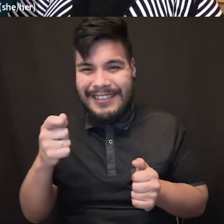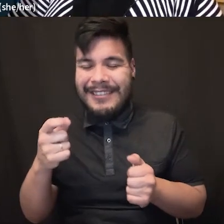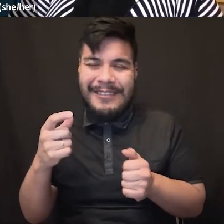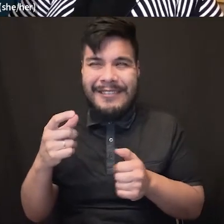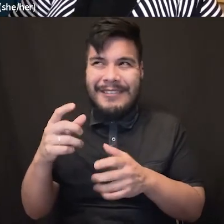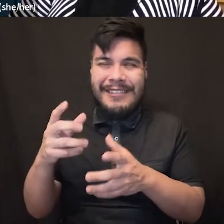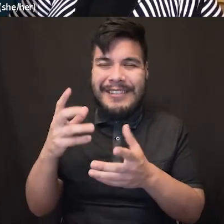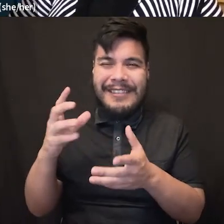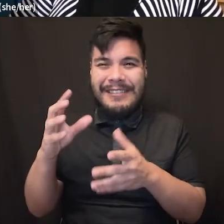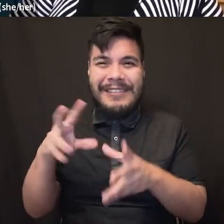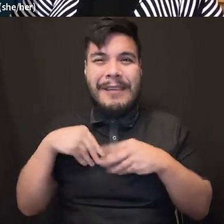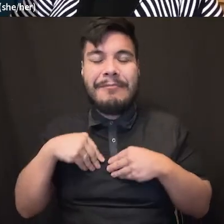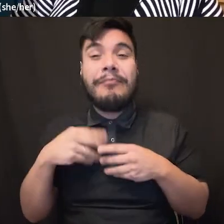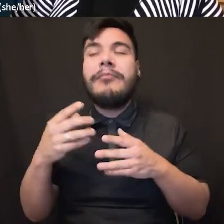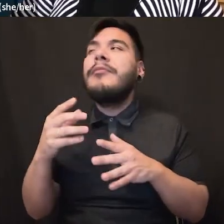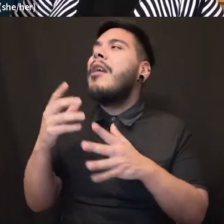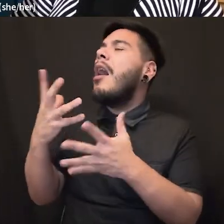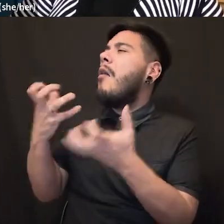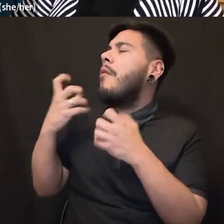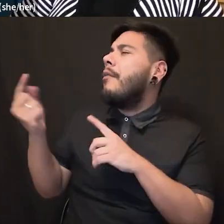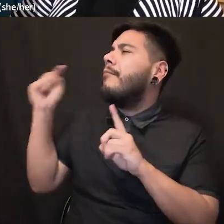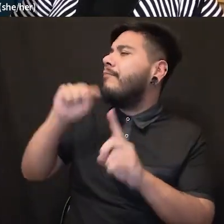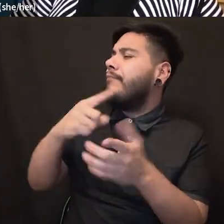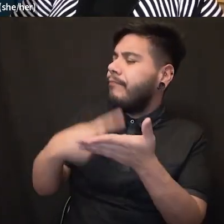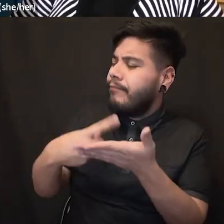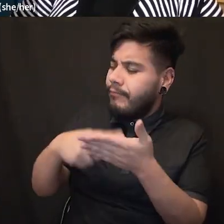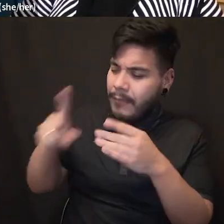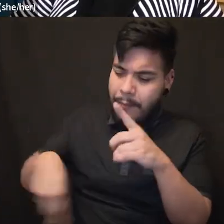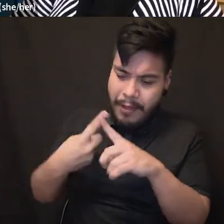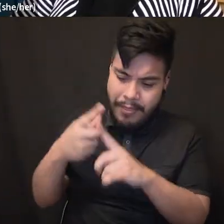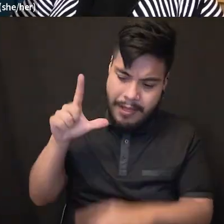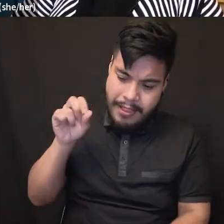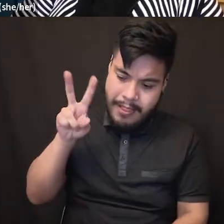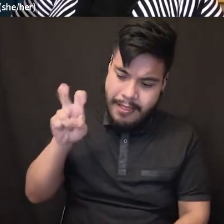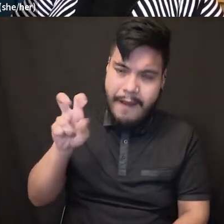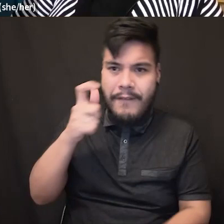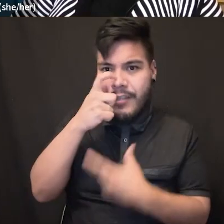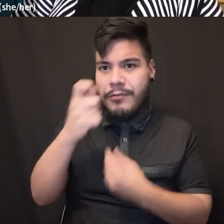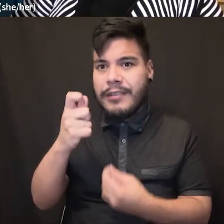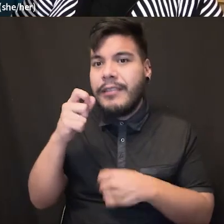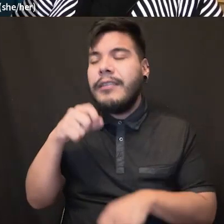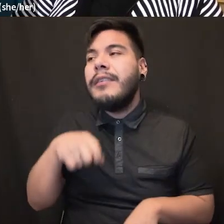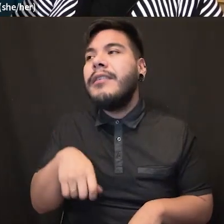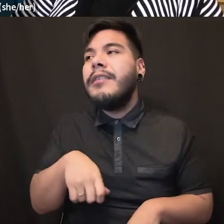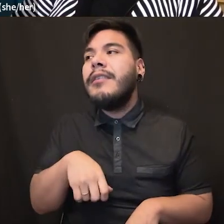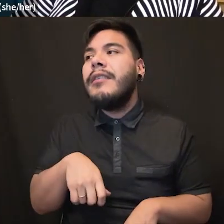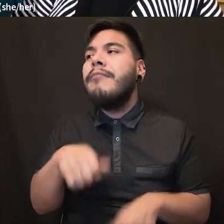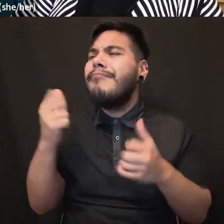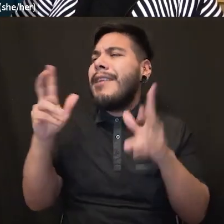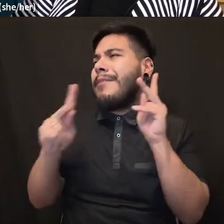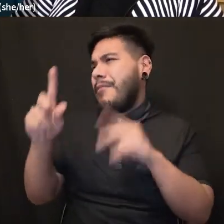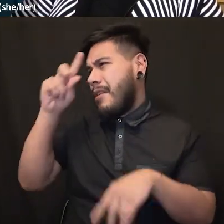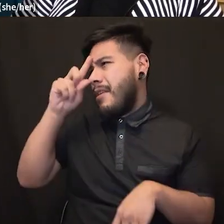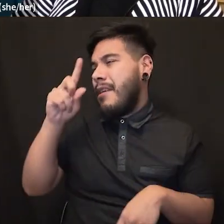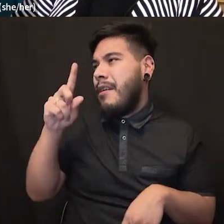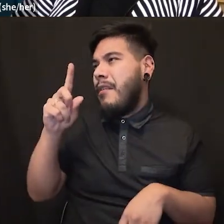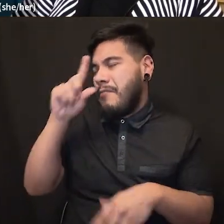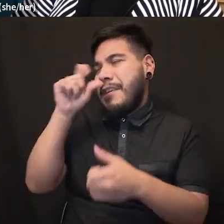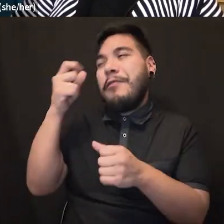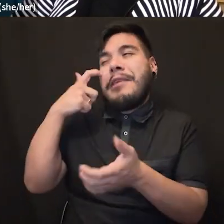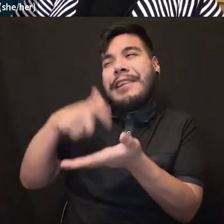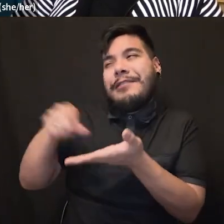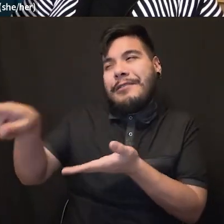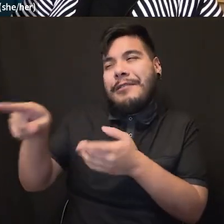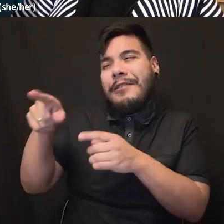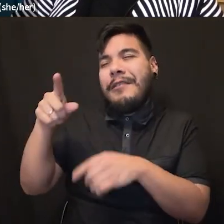I definitely want to go back to talking specifically about getting to play the love interest. And I know lots of folks probably recognize you from being a love interest